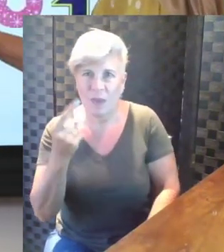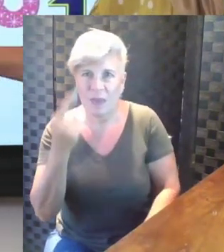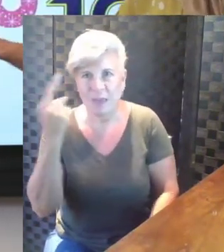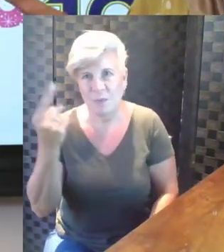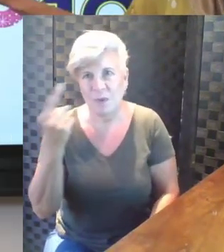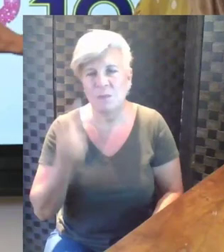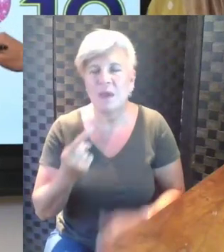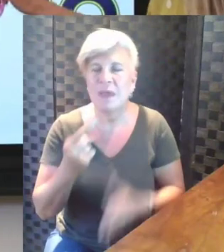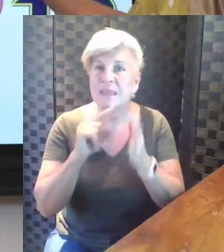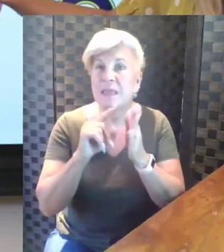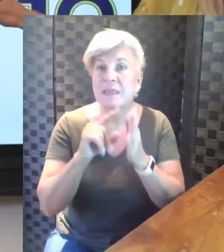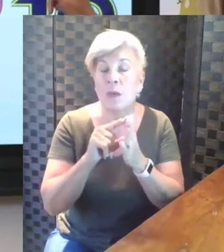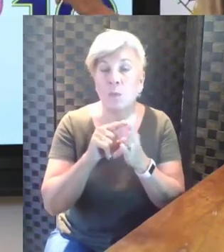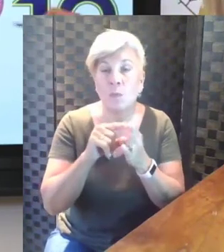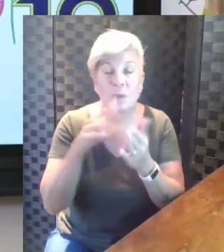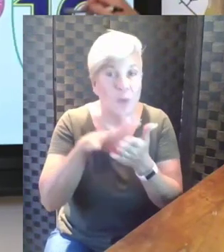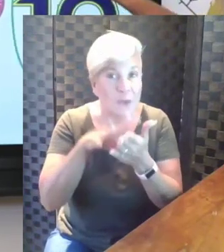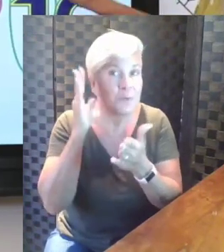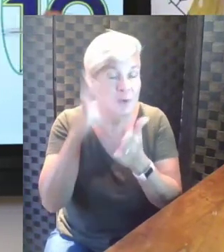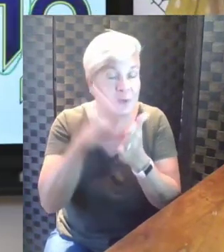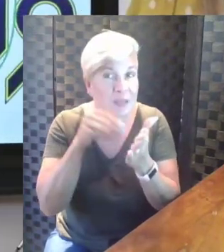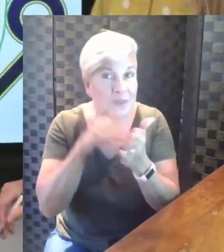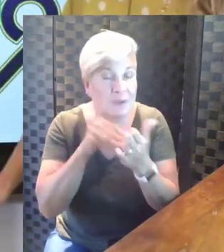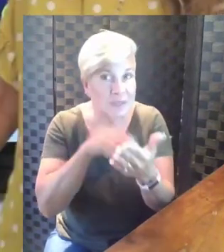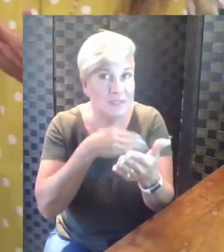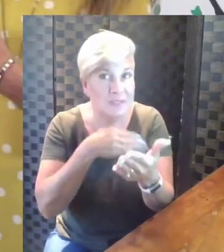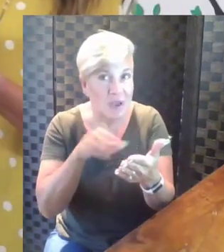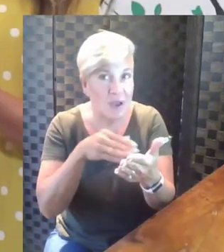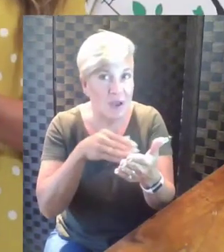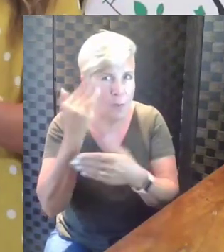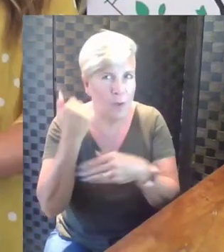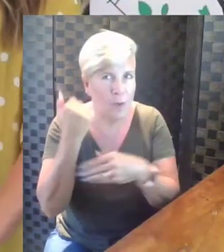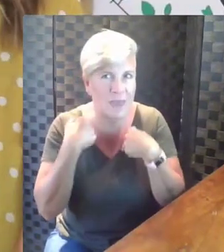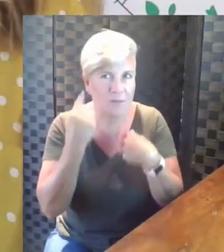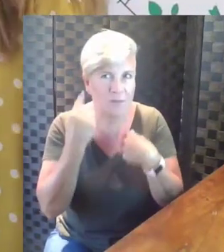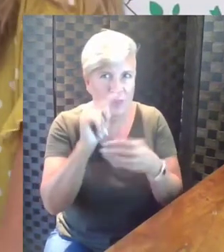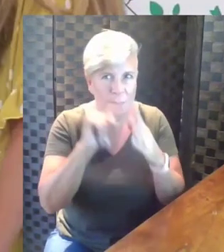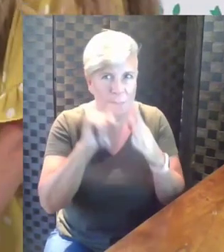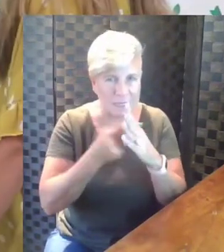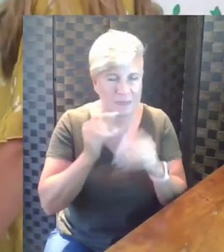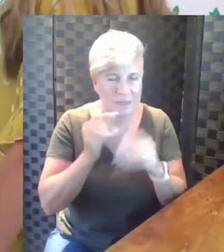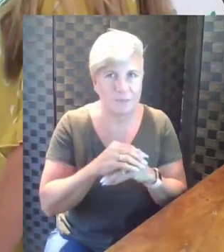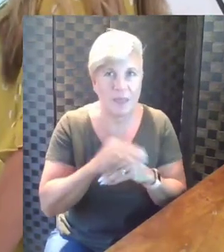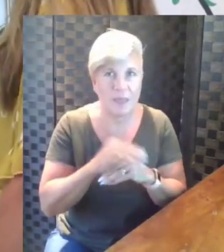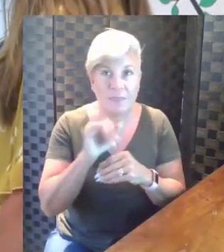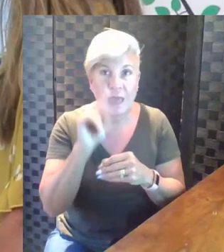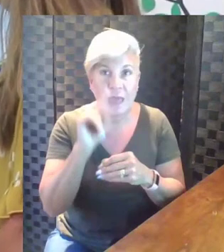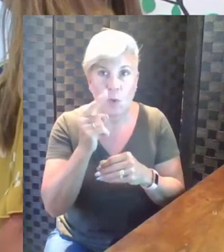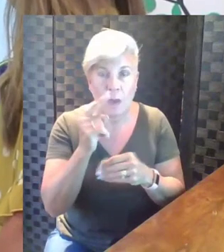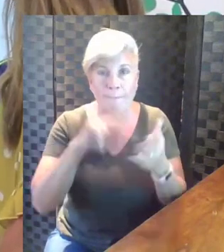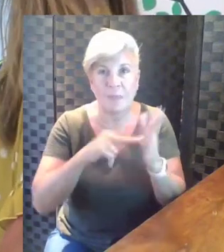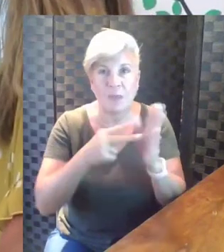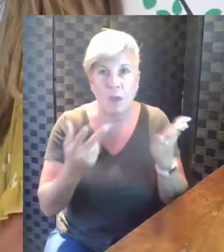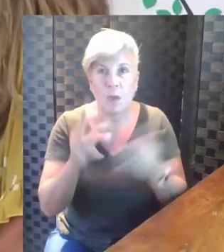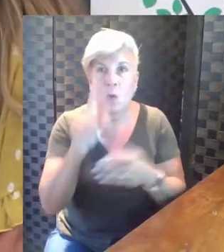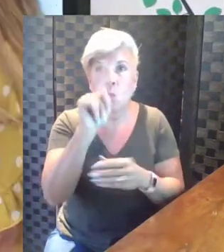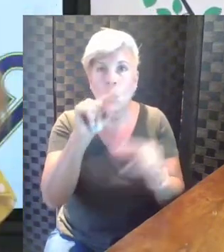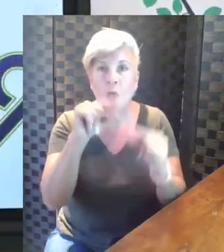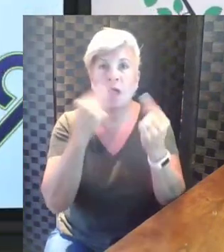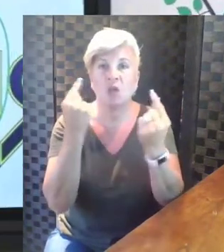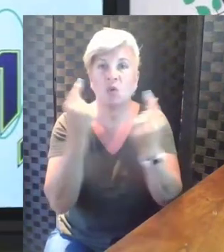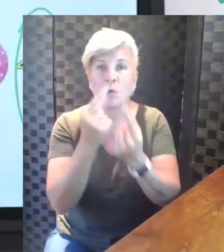us remember why these all have the 1 at the beginning. But we already know that that 1 is for one group of